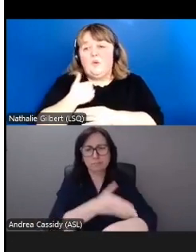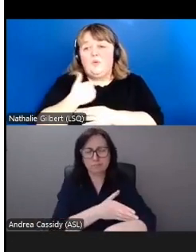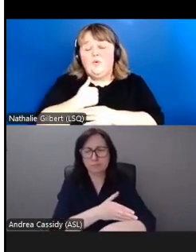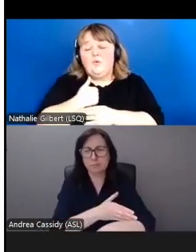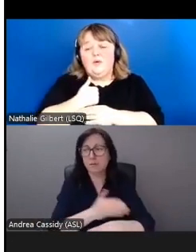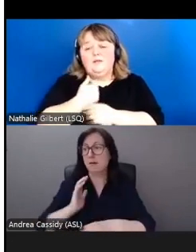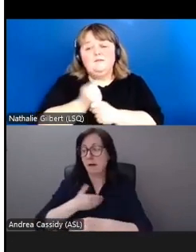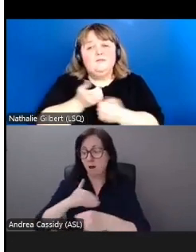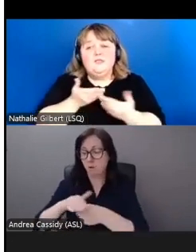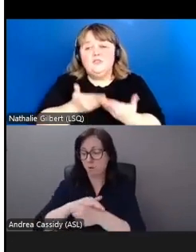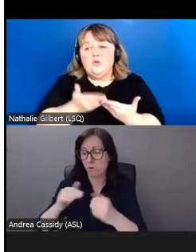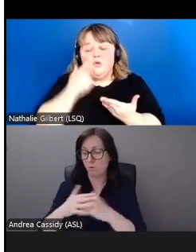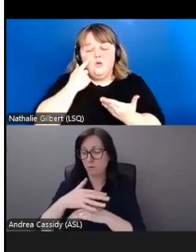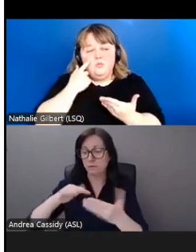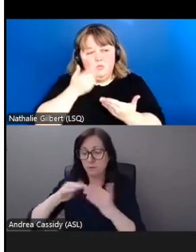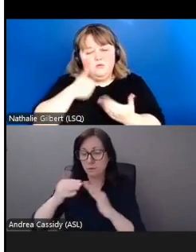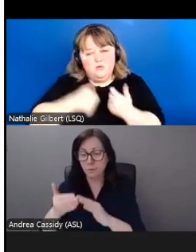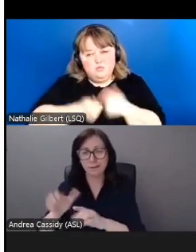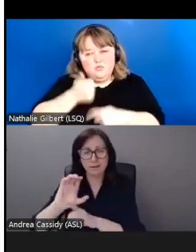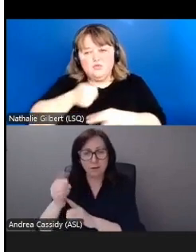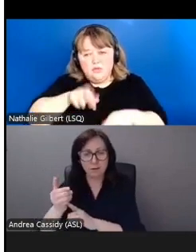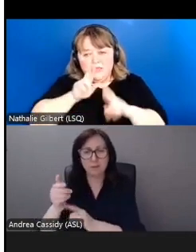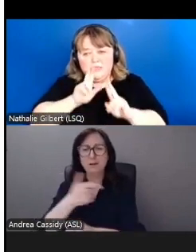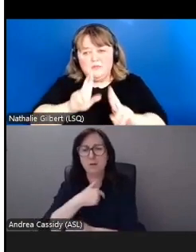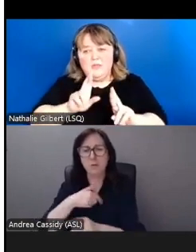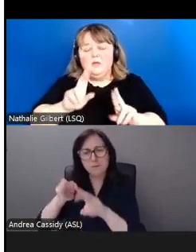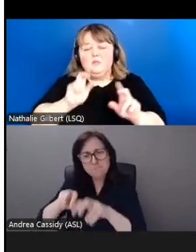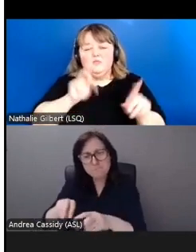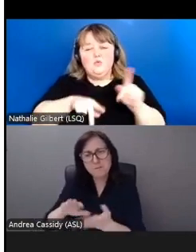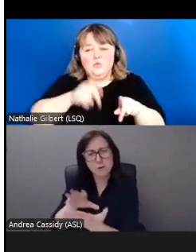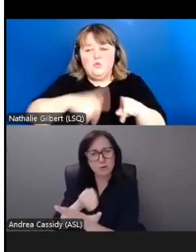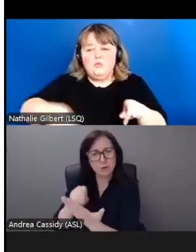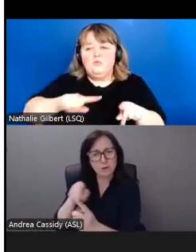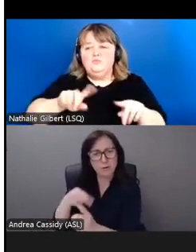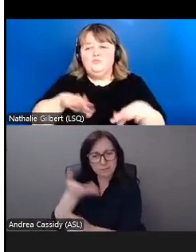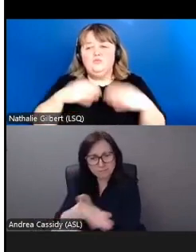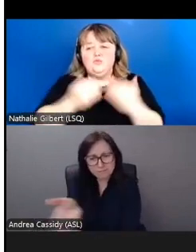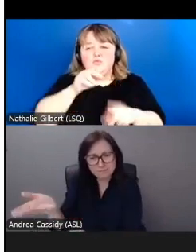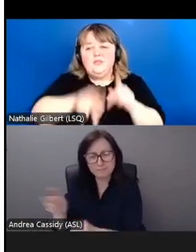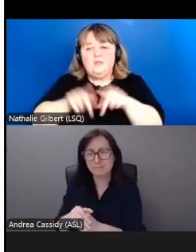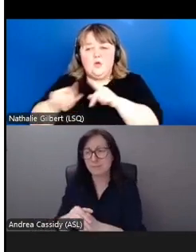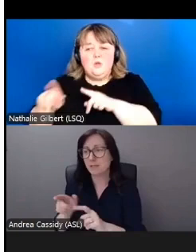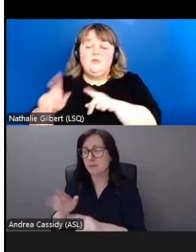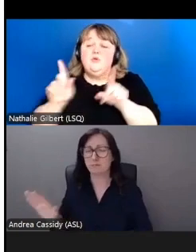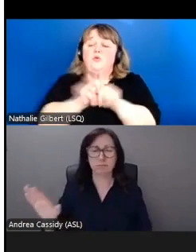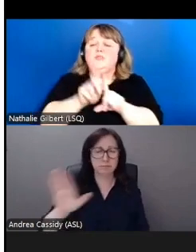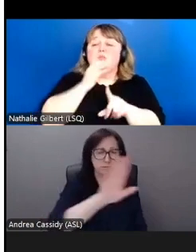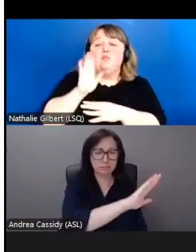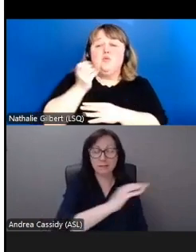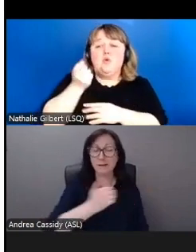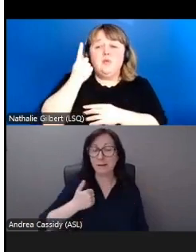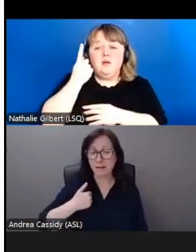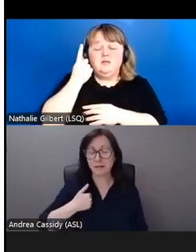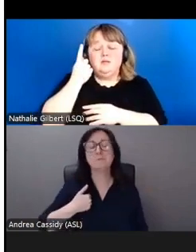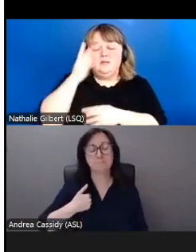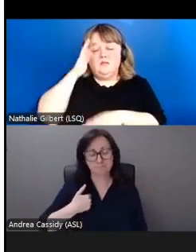local Indigenous peoples and their cultures. From coast to coast to coast, we